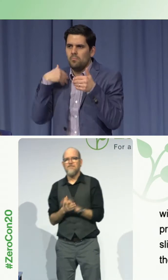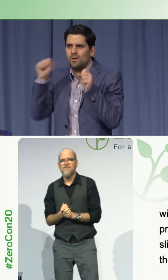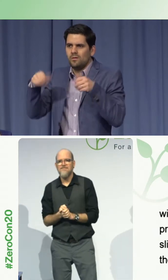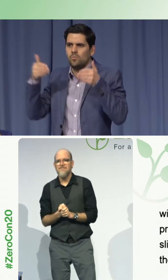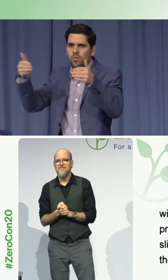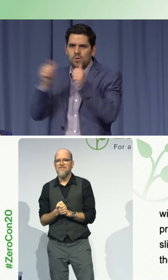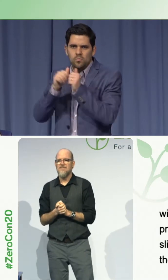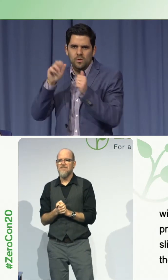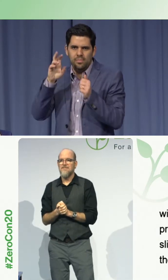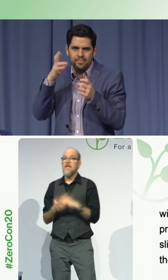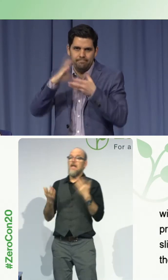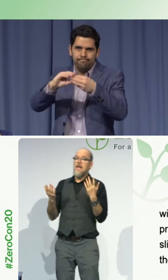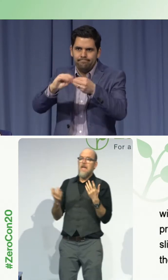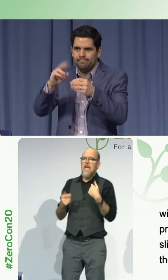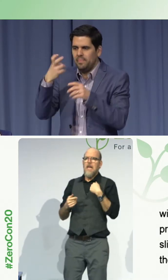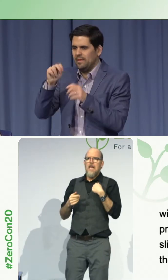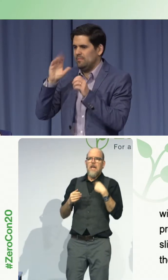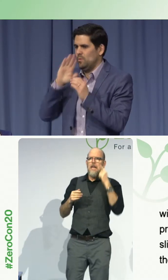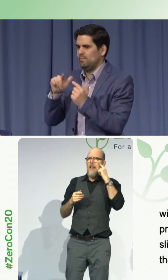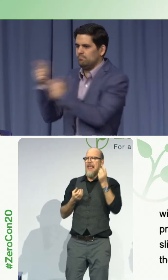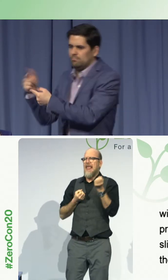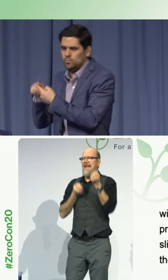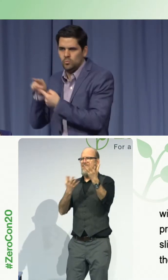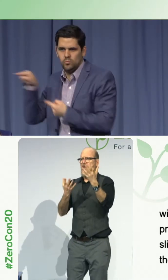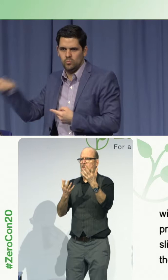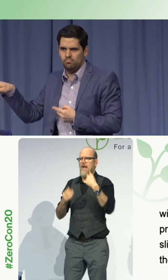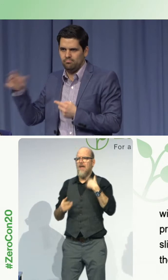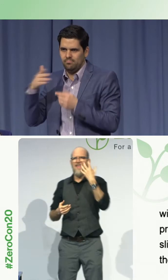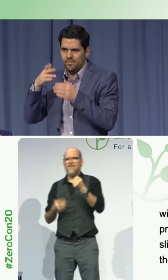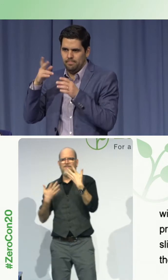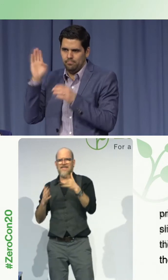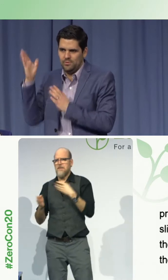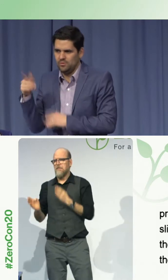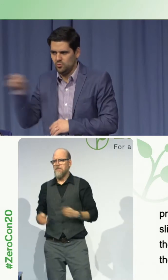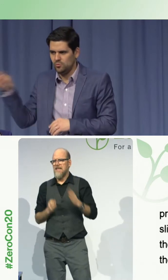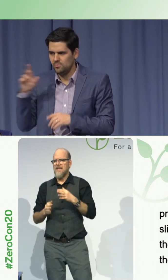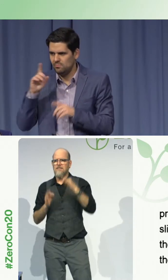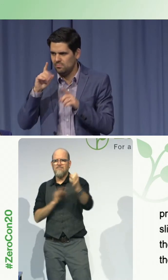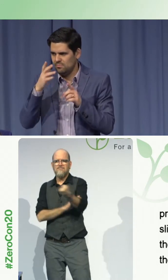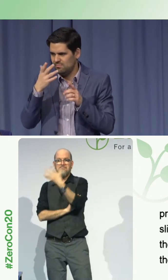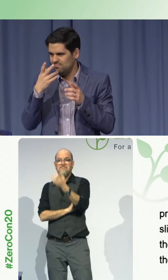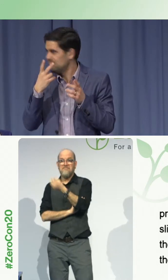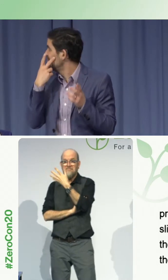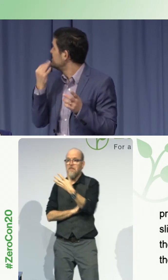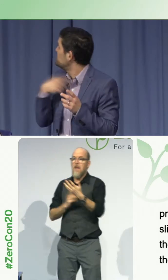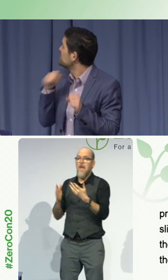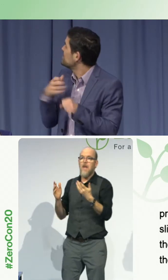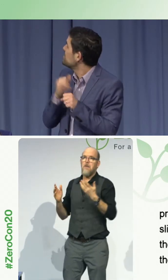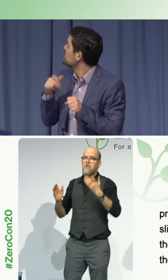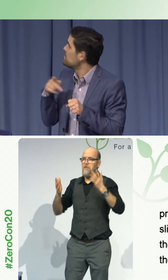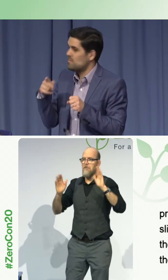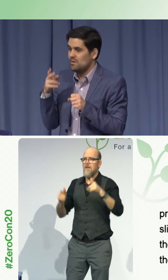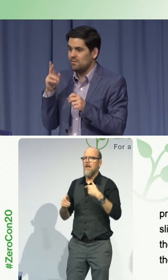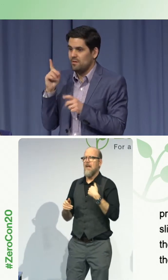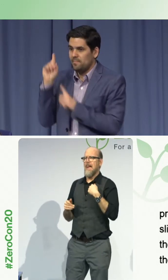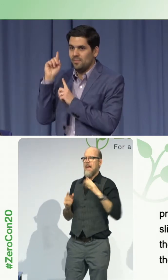For the audience, I did have some slides that I thought that I would be speaking to before I introduce the other presenters, but I